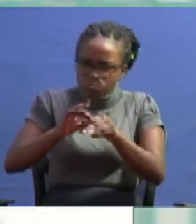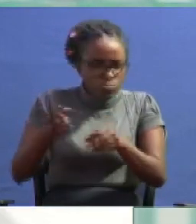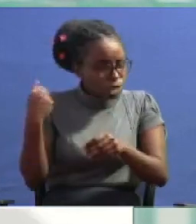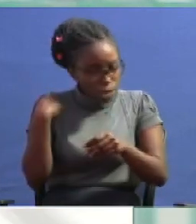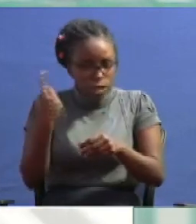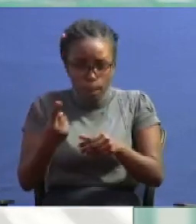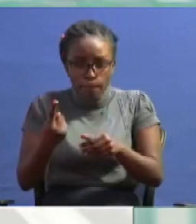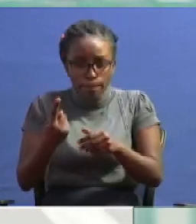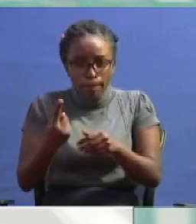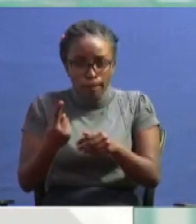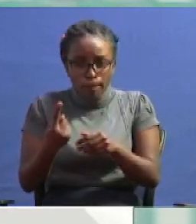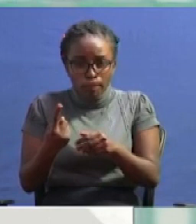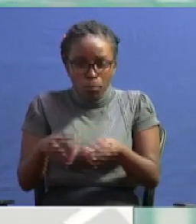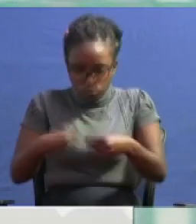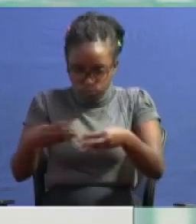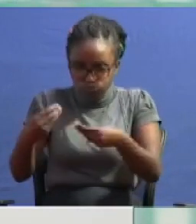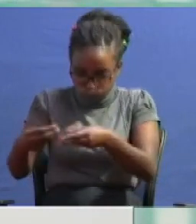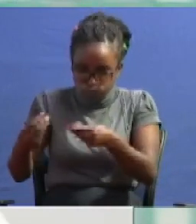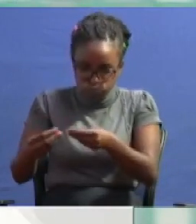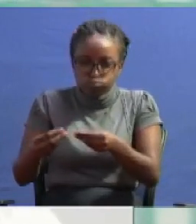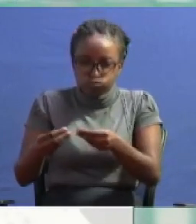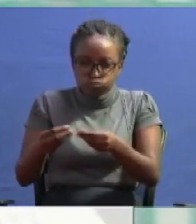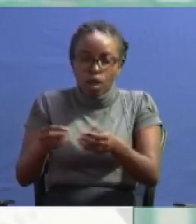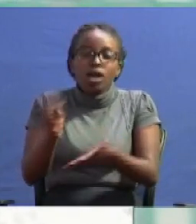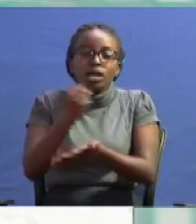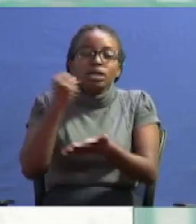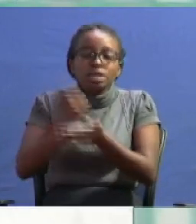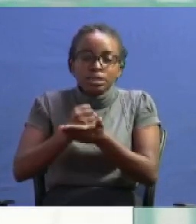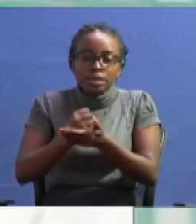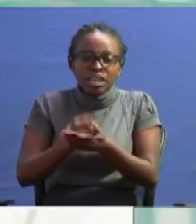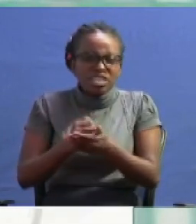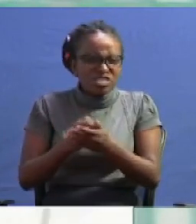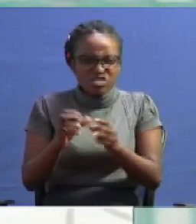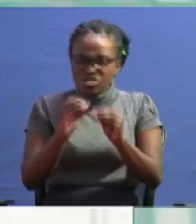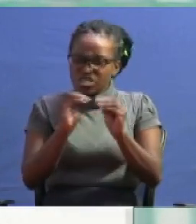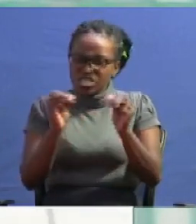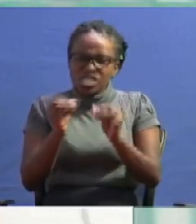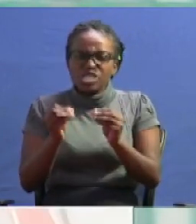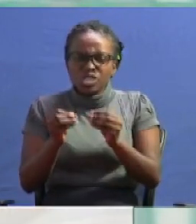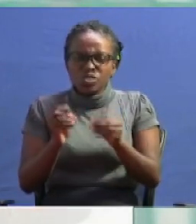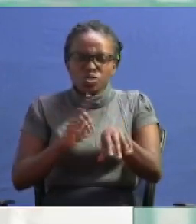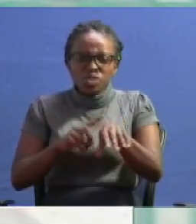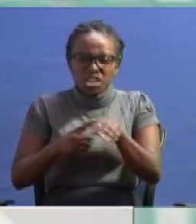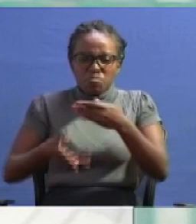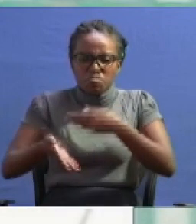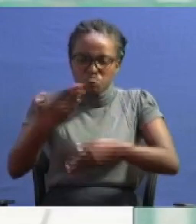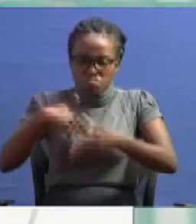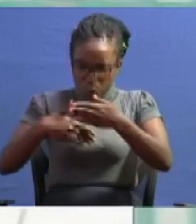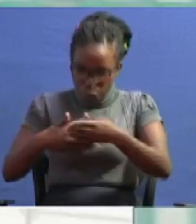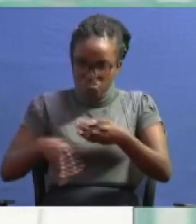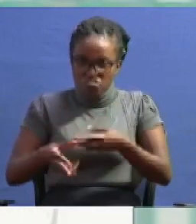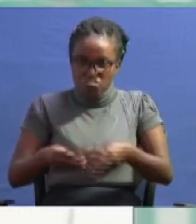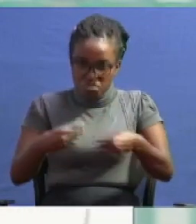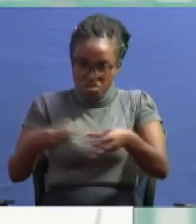or that they gave to this administration is not commensurate to what they're getting back. Because what has been happening,